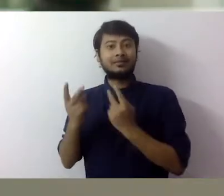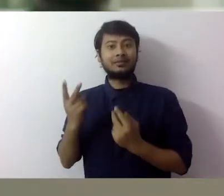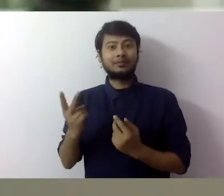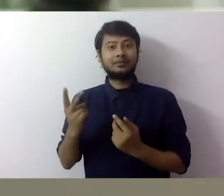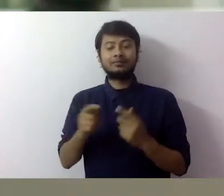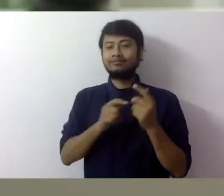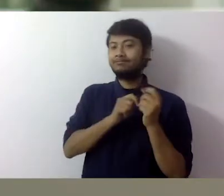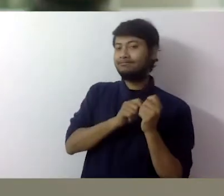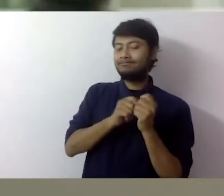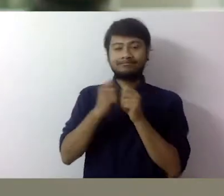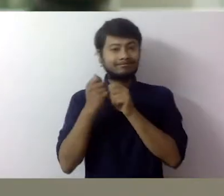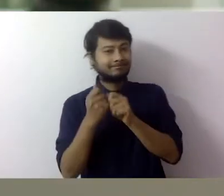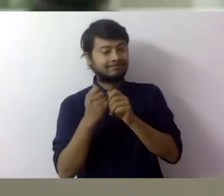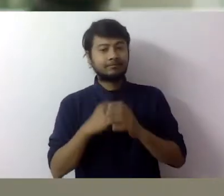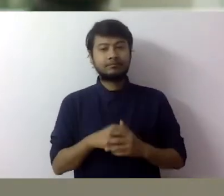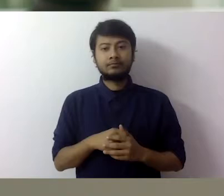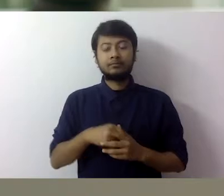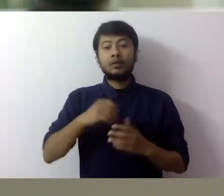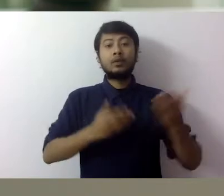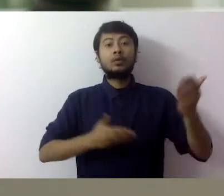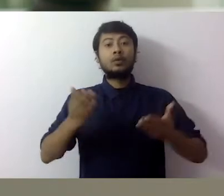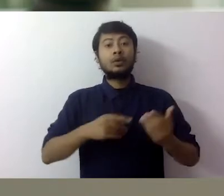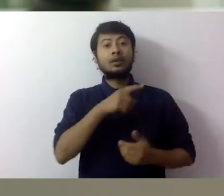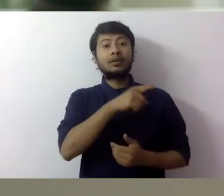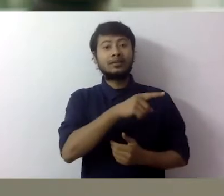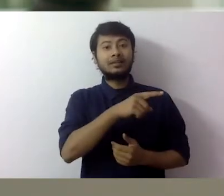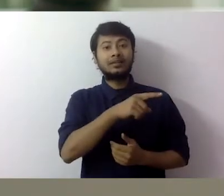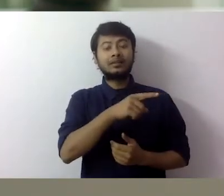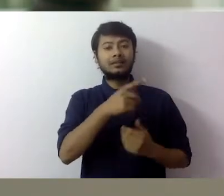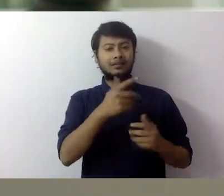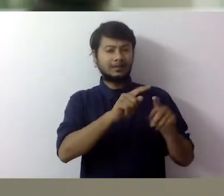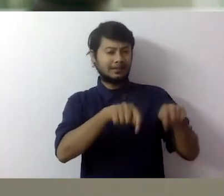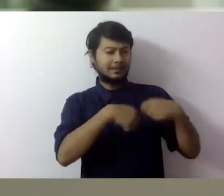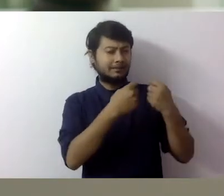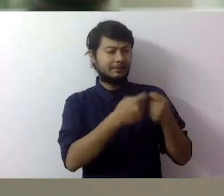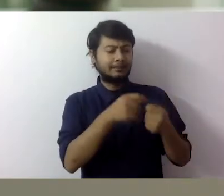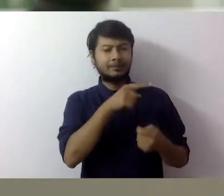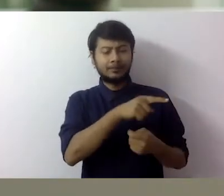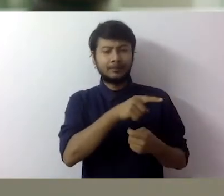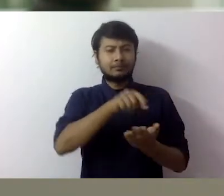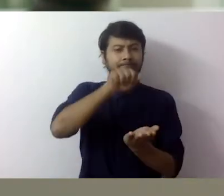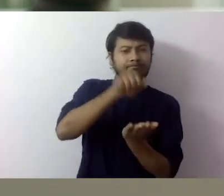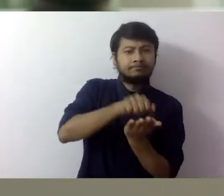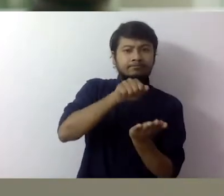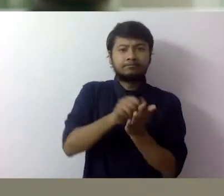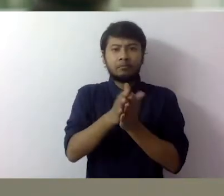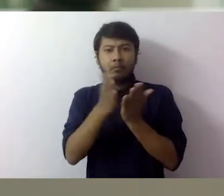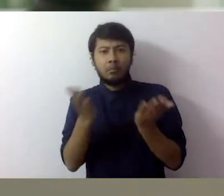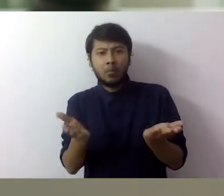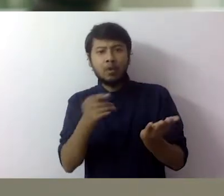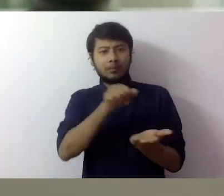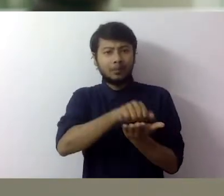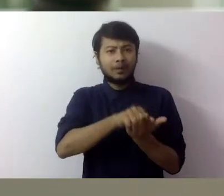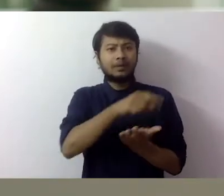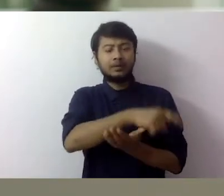of ingenious local men set up a bookmaking and printing industry. Today, it is simply known as the Bottola. Bottola